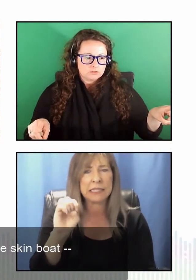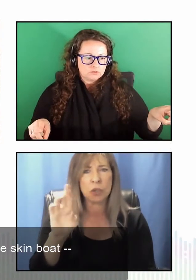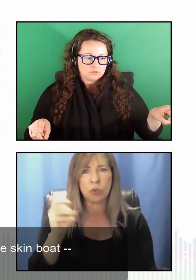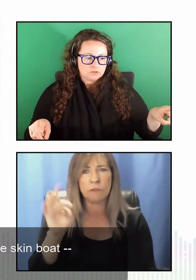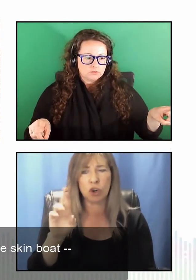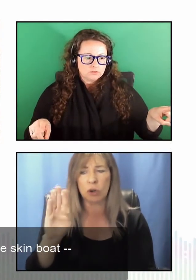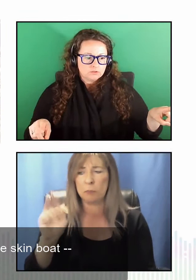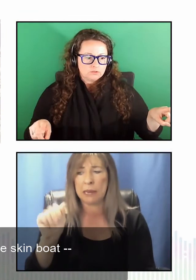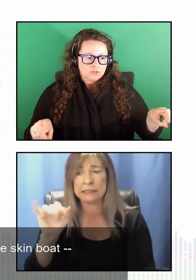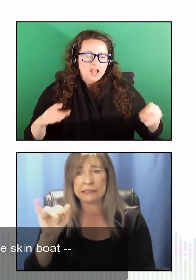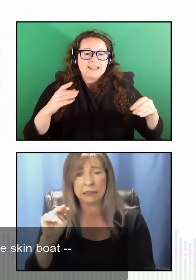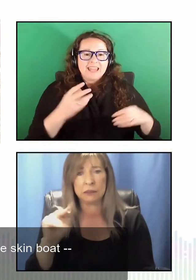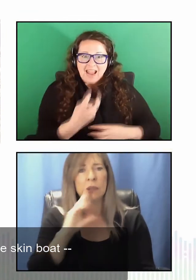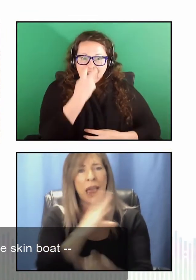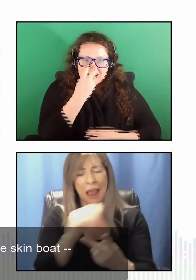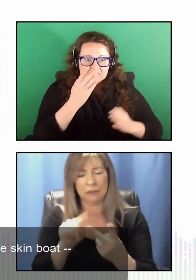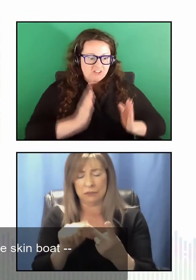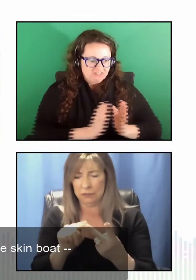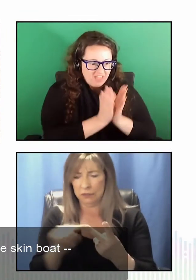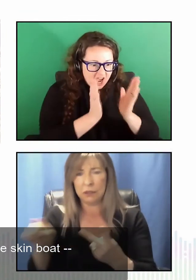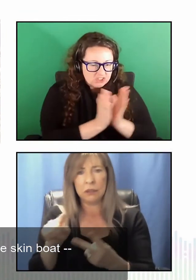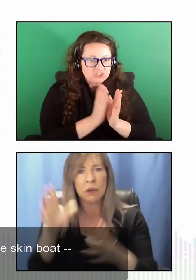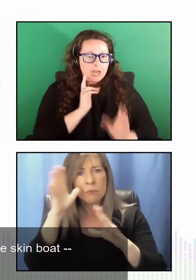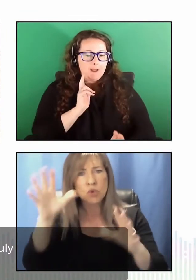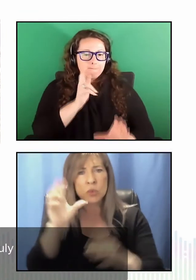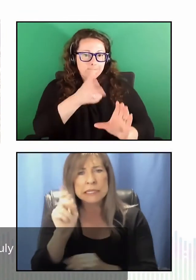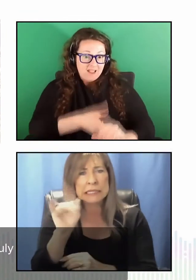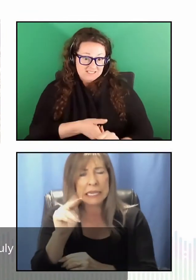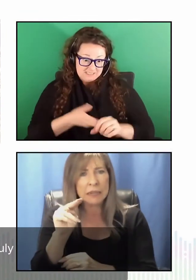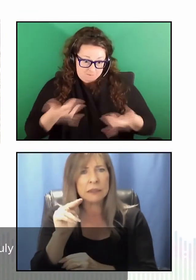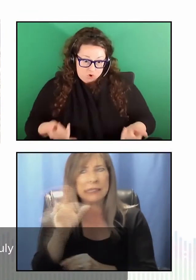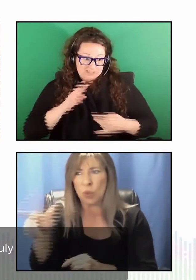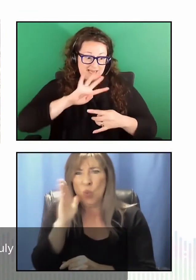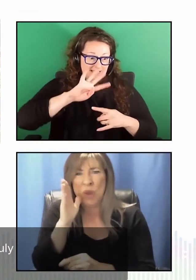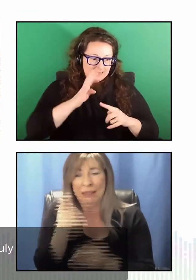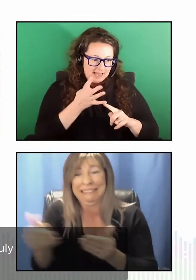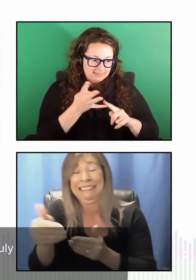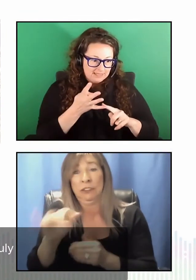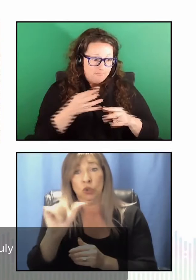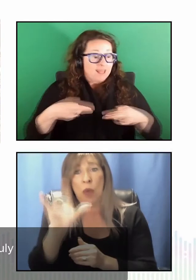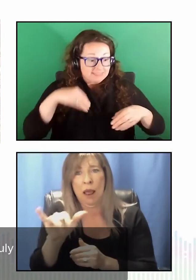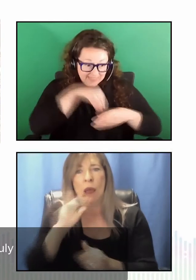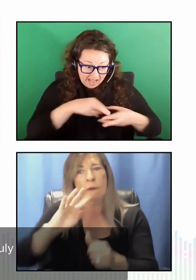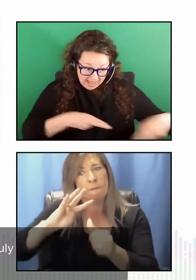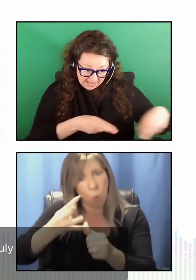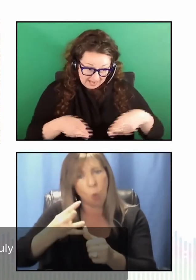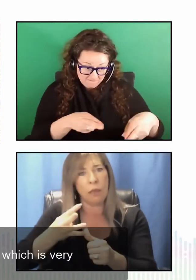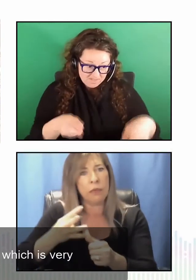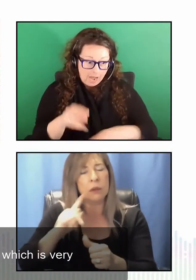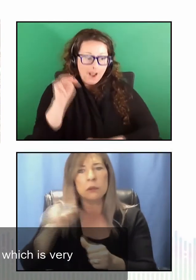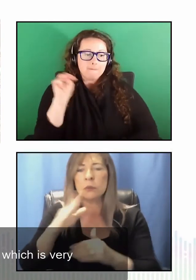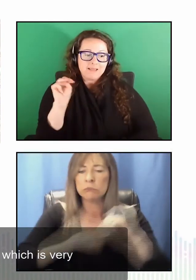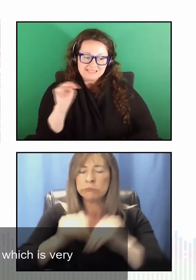in this is the fourth one he's heading into in July to build the Mooskin boat